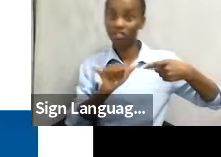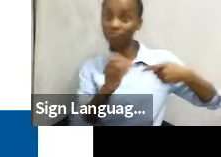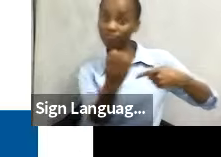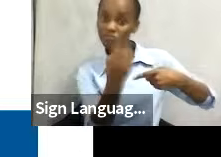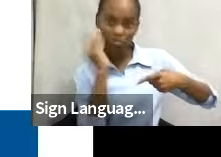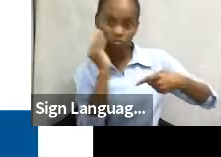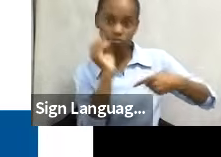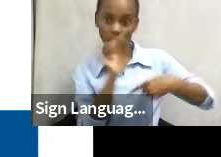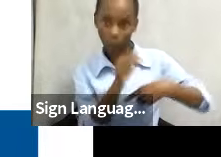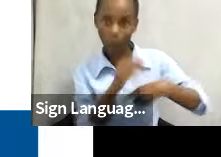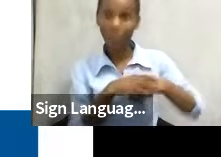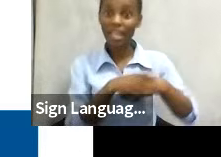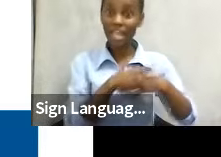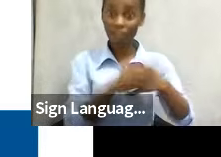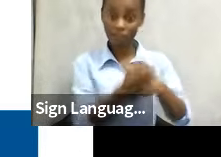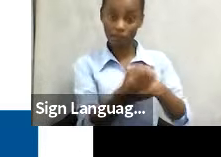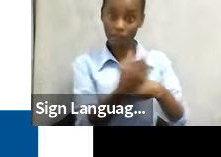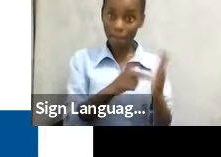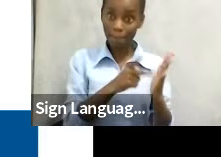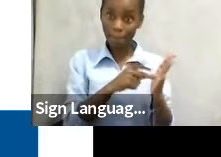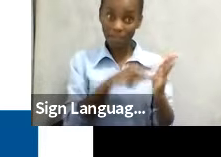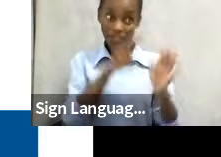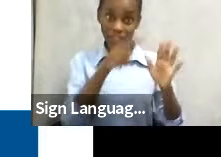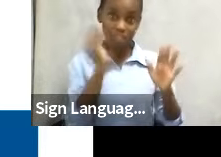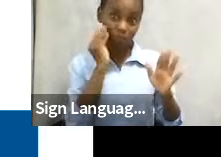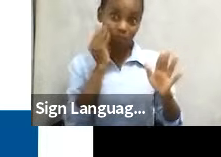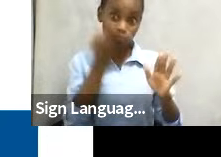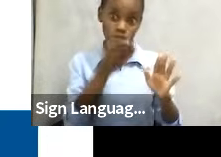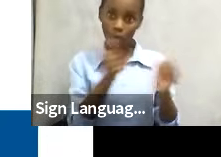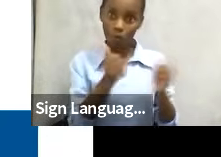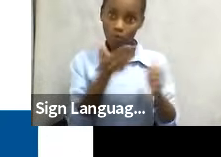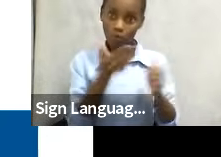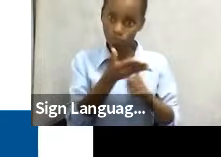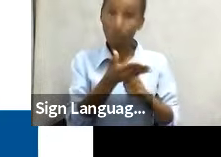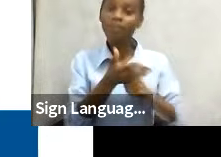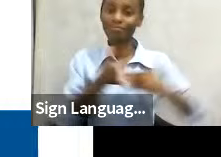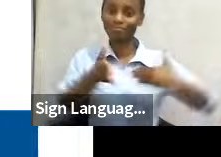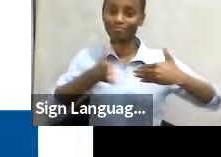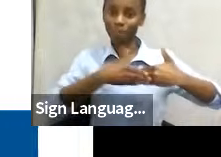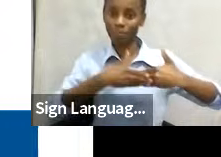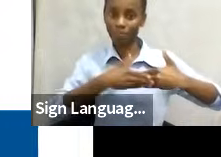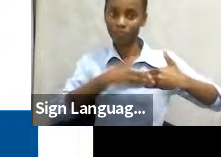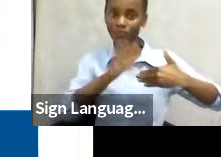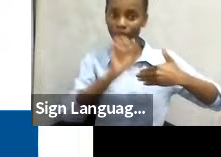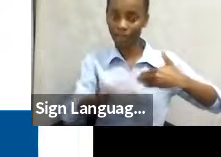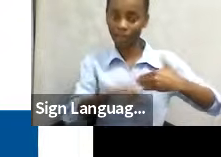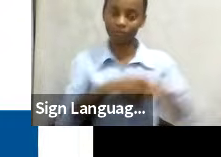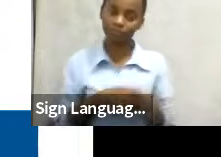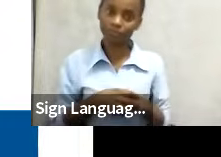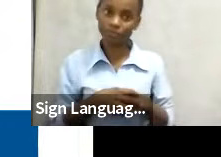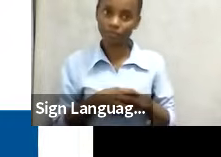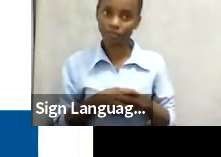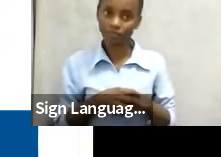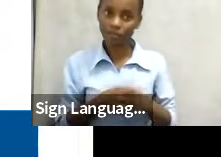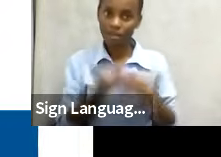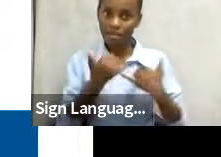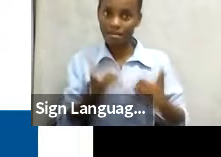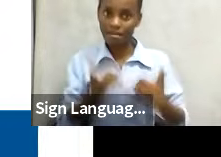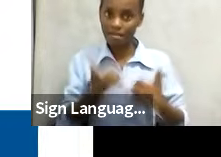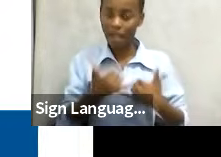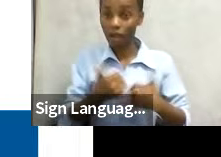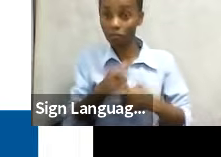The status of your income tax return will now be displayed as Filed through e-filing on your income tax work